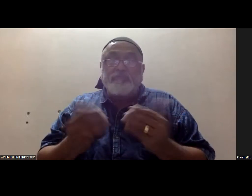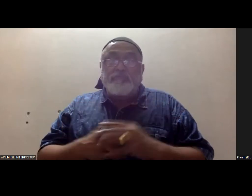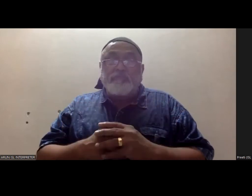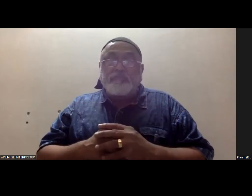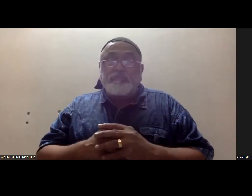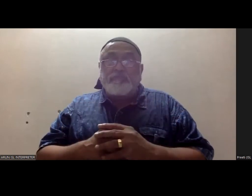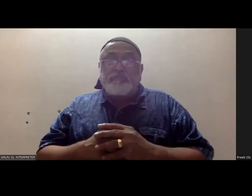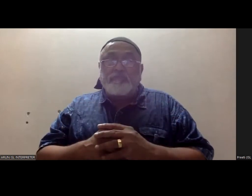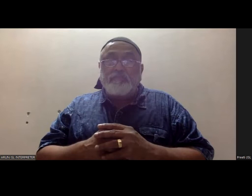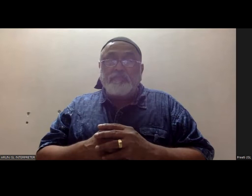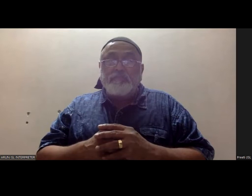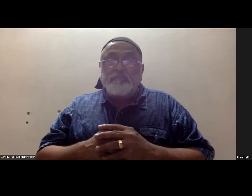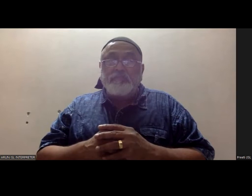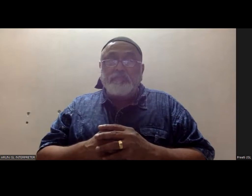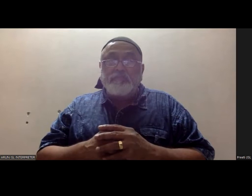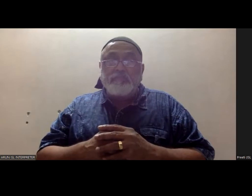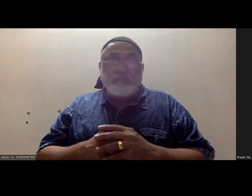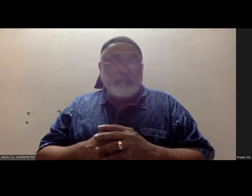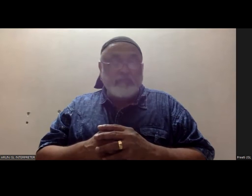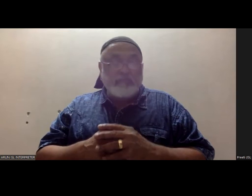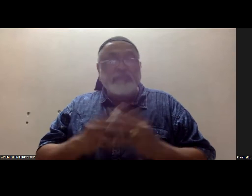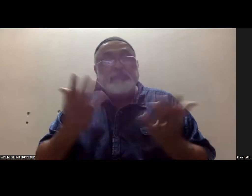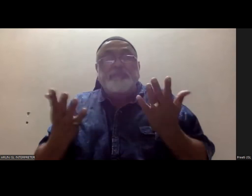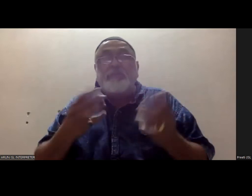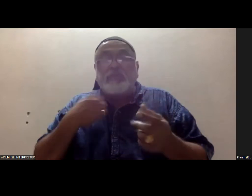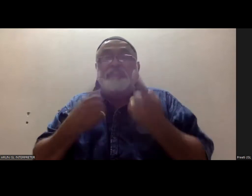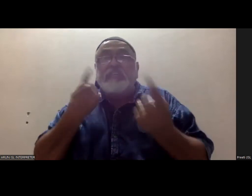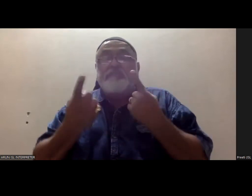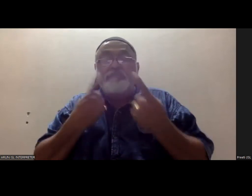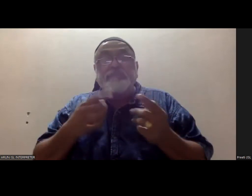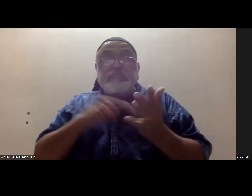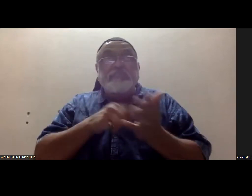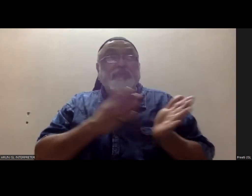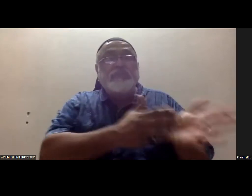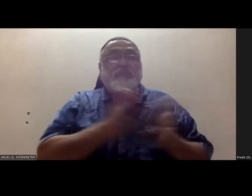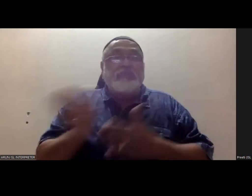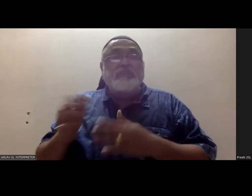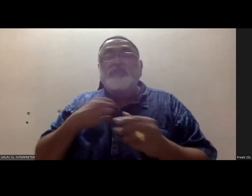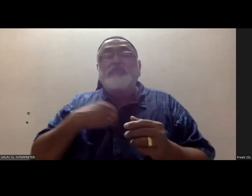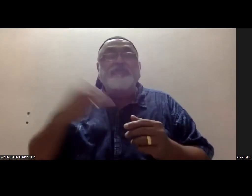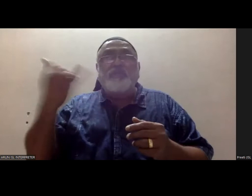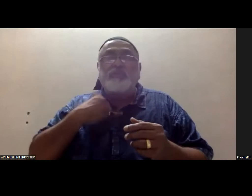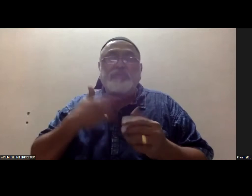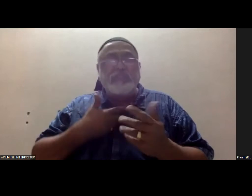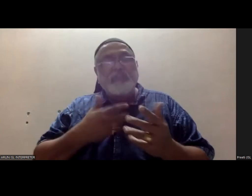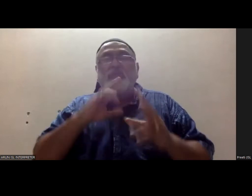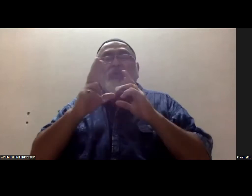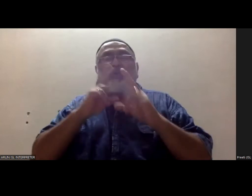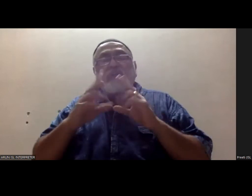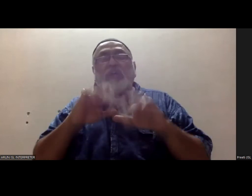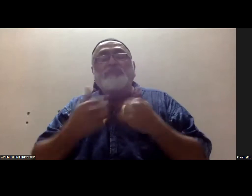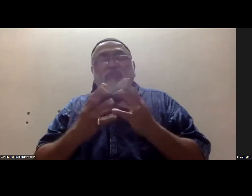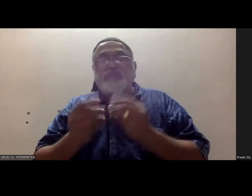It will be. So if you can explore that option, you do that. Otherwise, you have my number. You can call me and then we can speak on it about